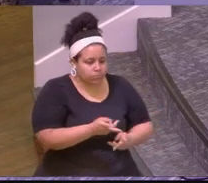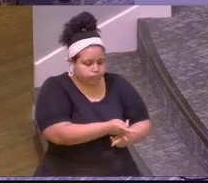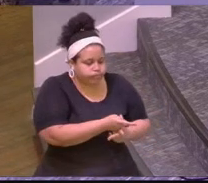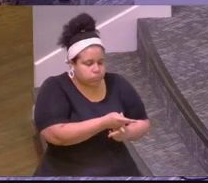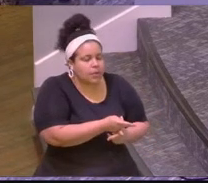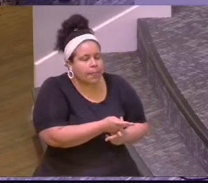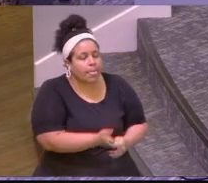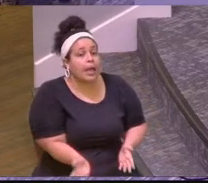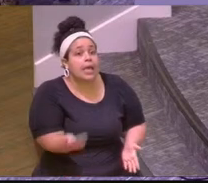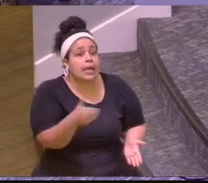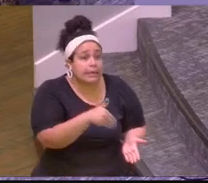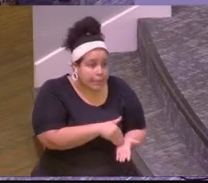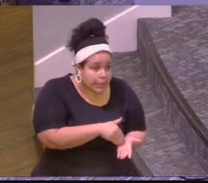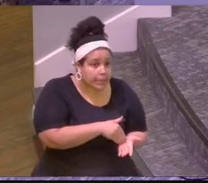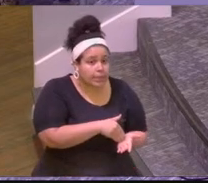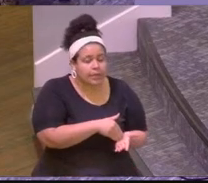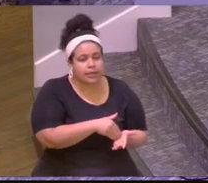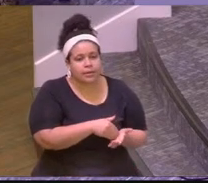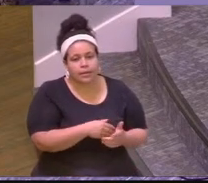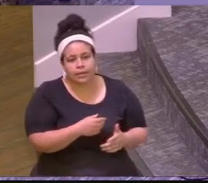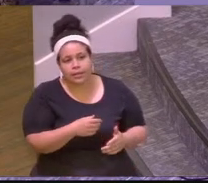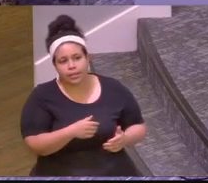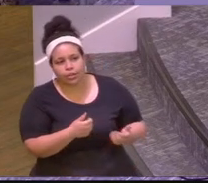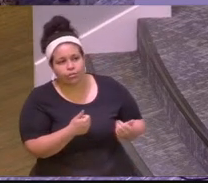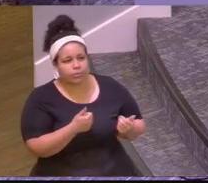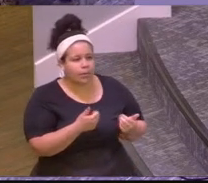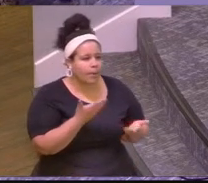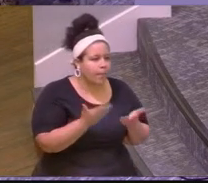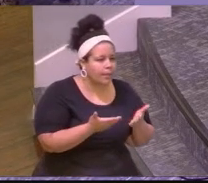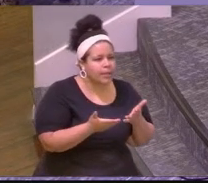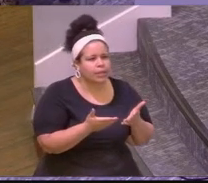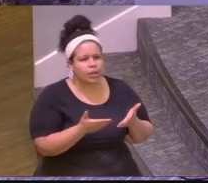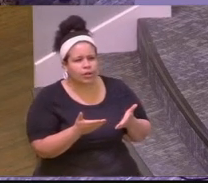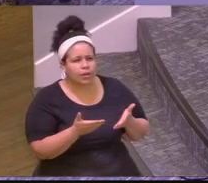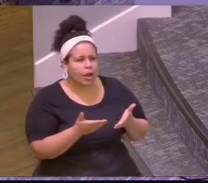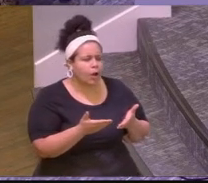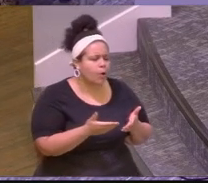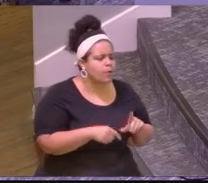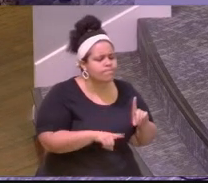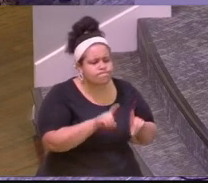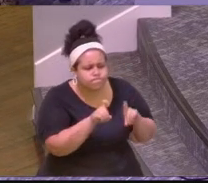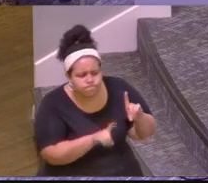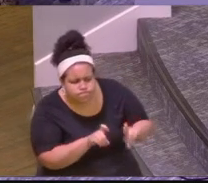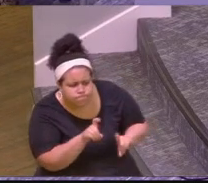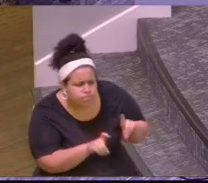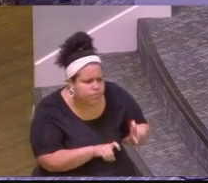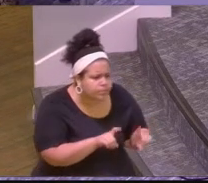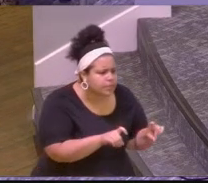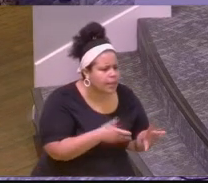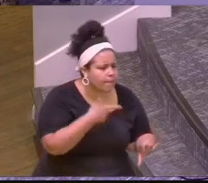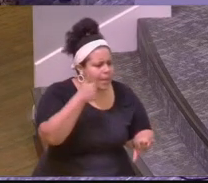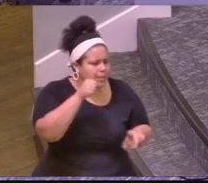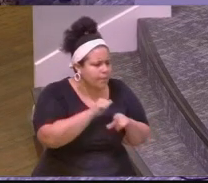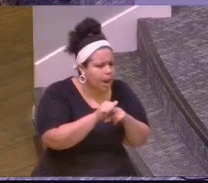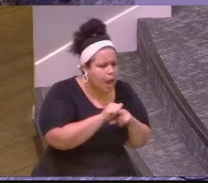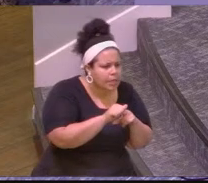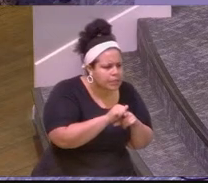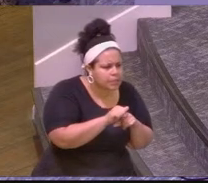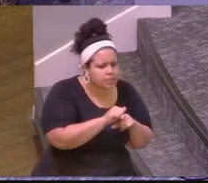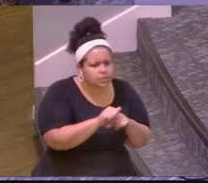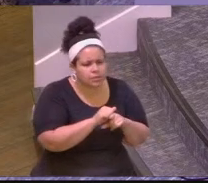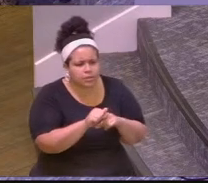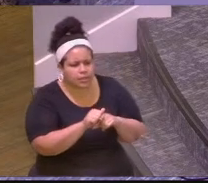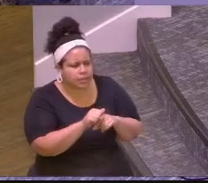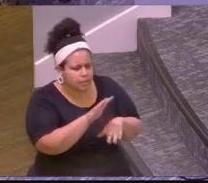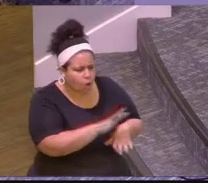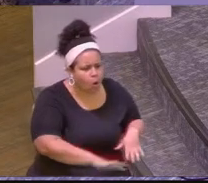you know, kind of do an inventory of some innovative thoughts or ideas, perhaps best practices around the state that our other charter systems have